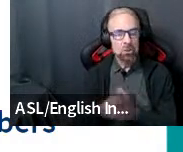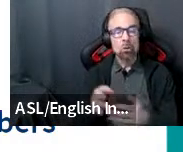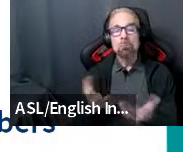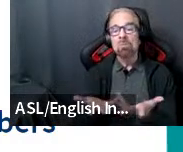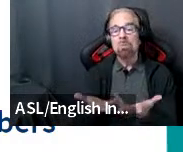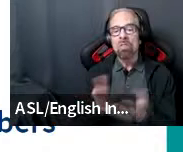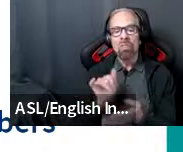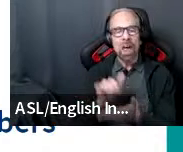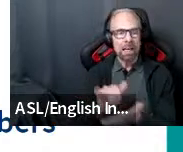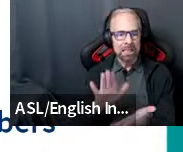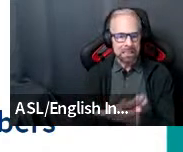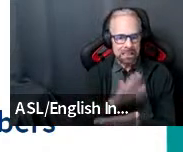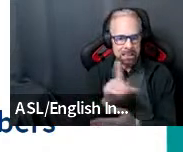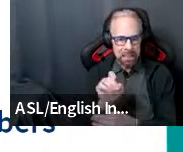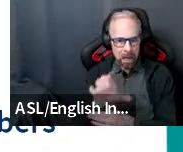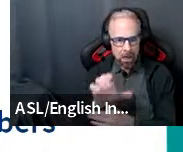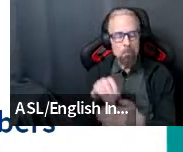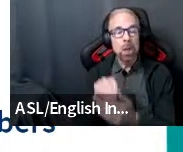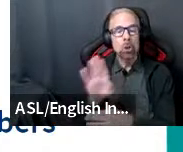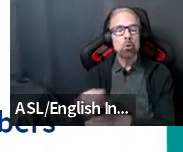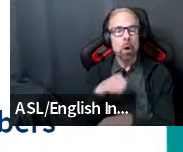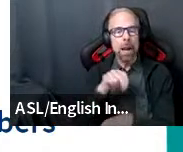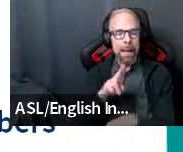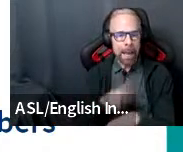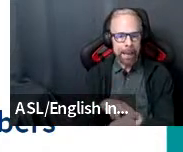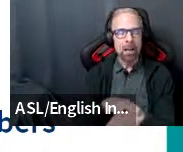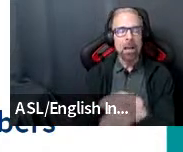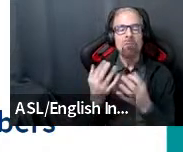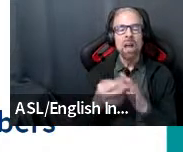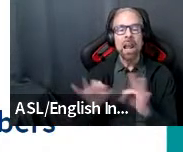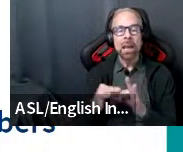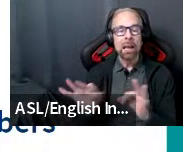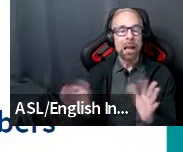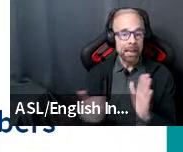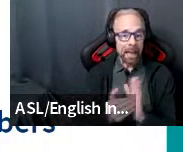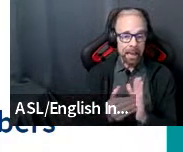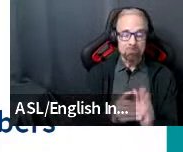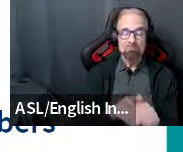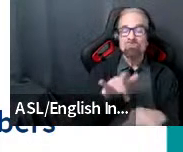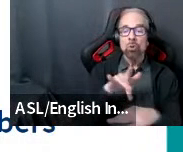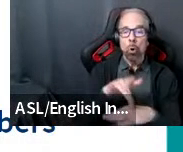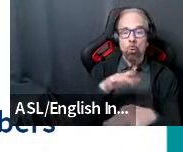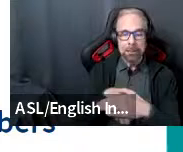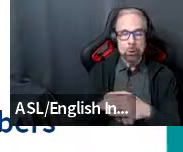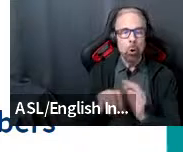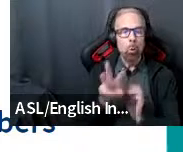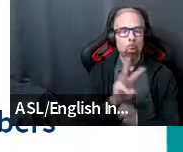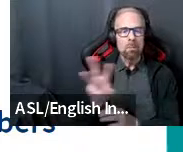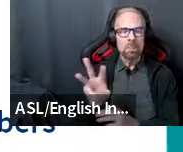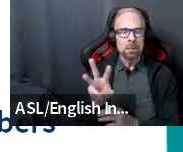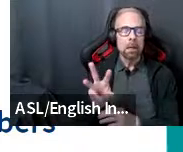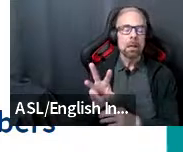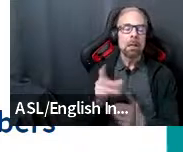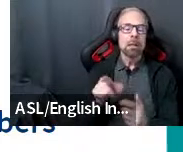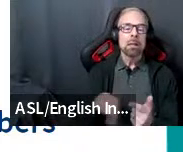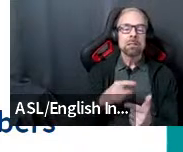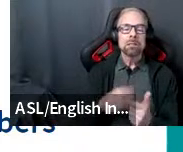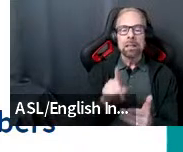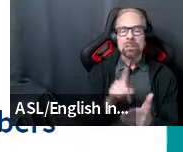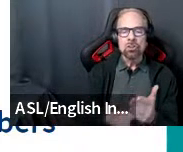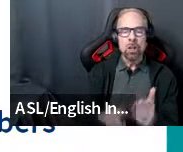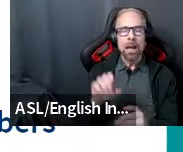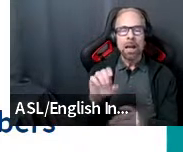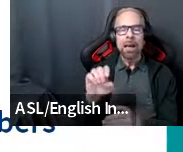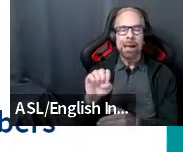language. So once again, you can go to our website to see executive summary